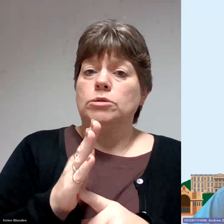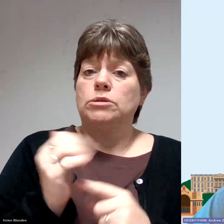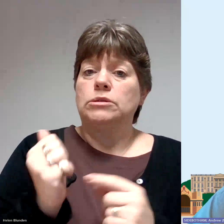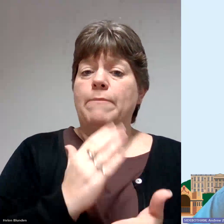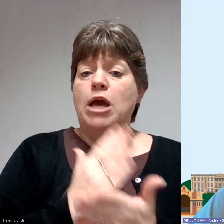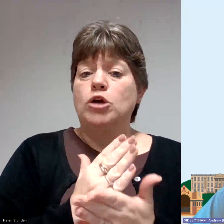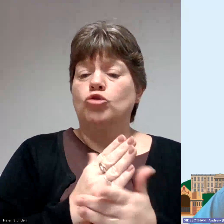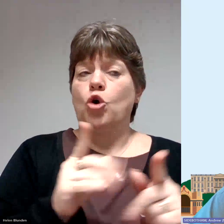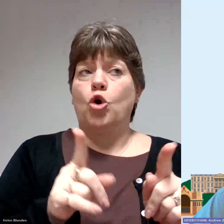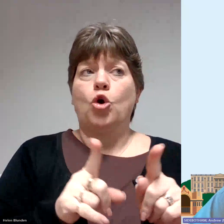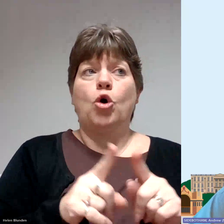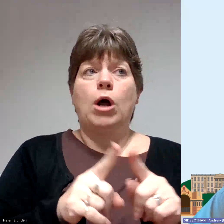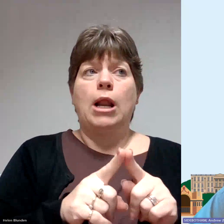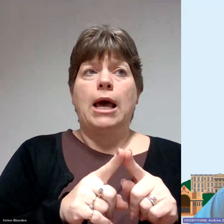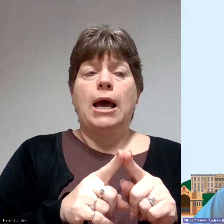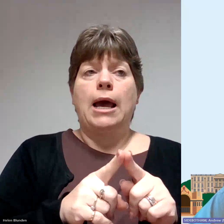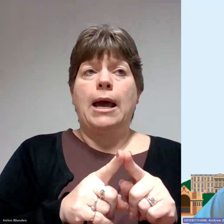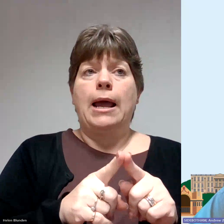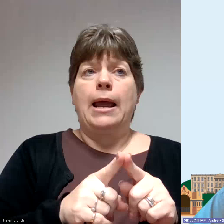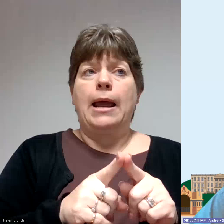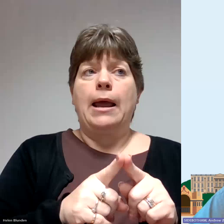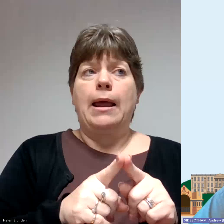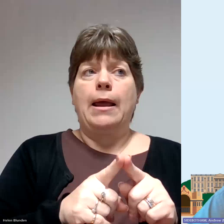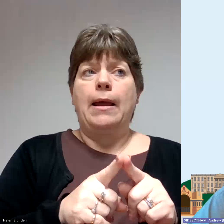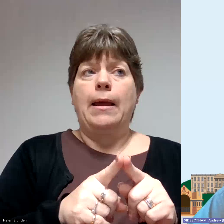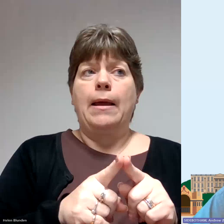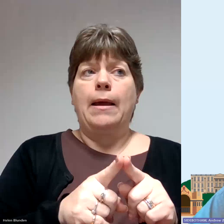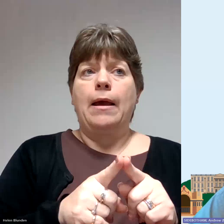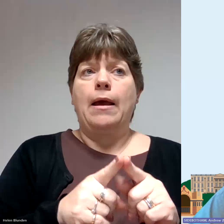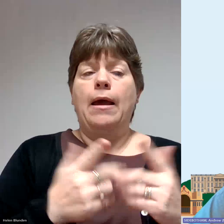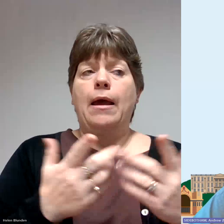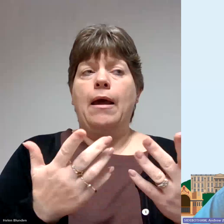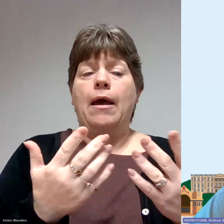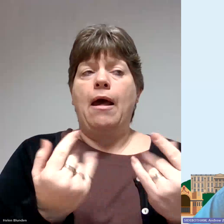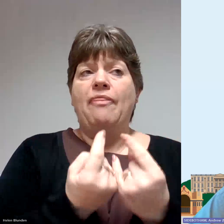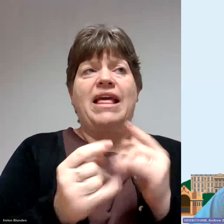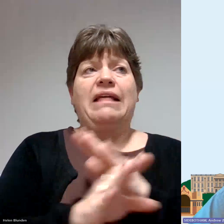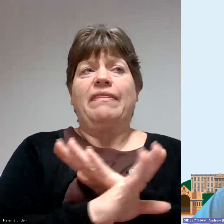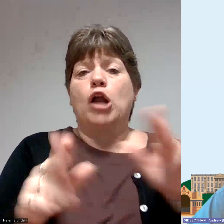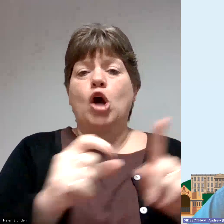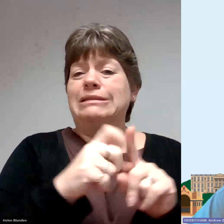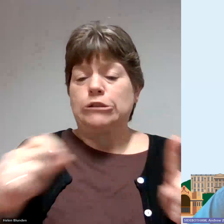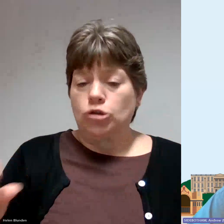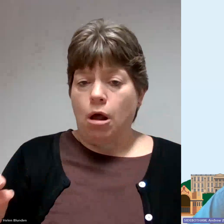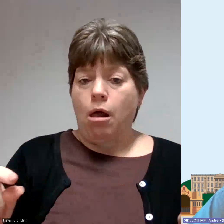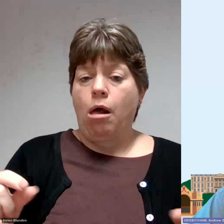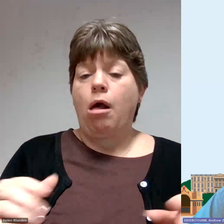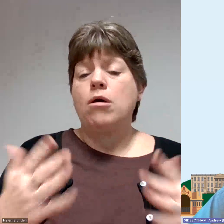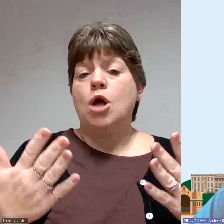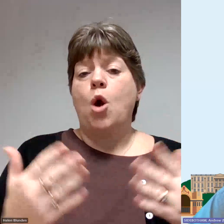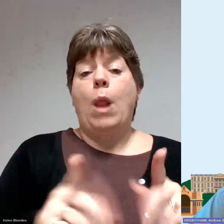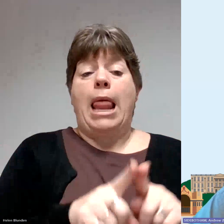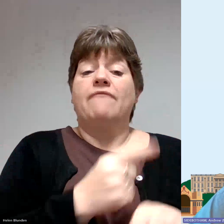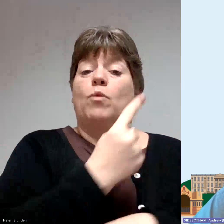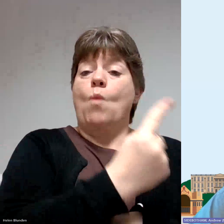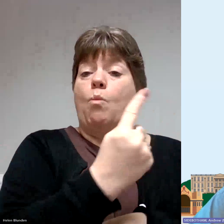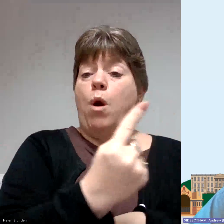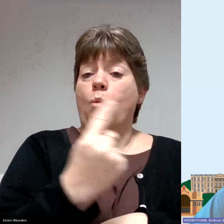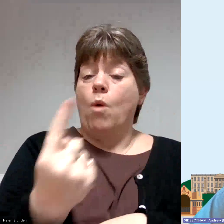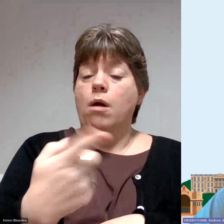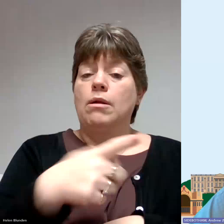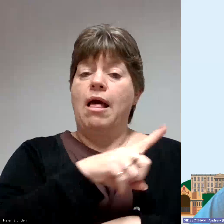those channels that we that aren't digital in that respect. And so for 111, that's